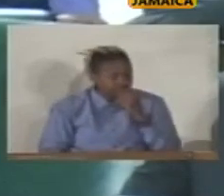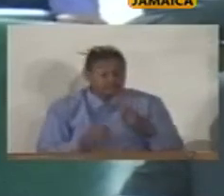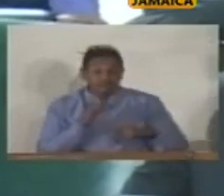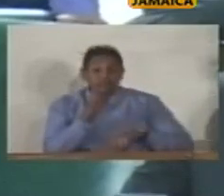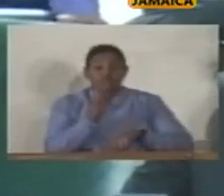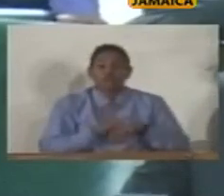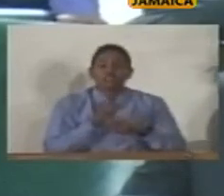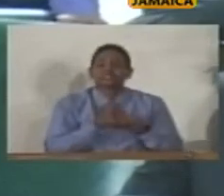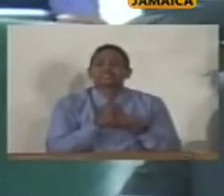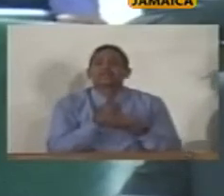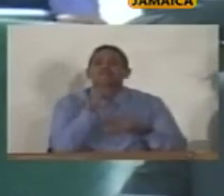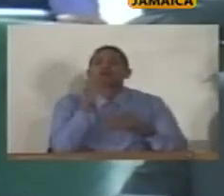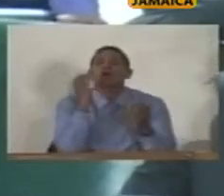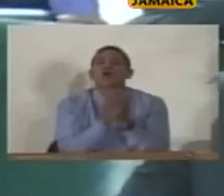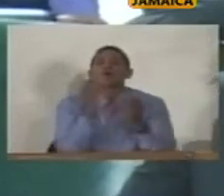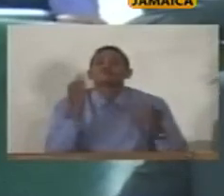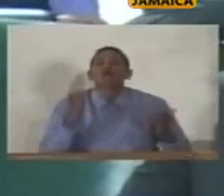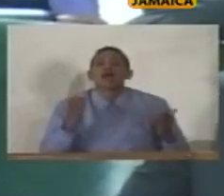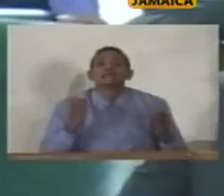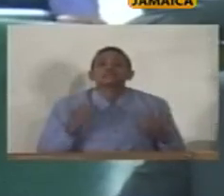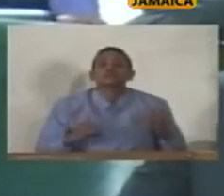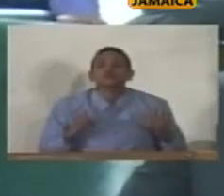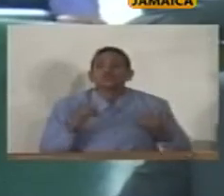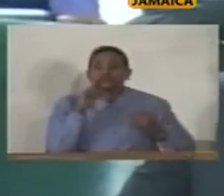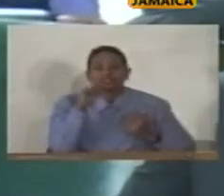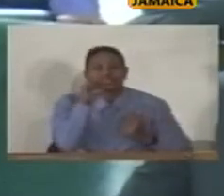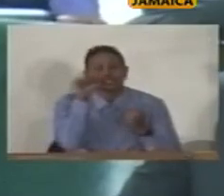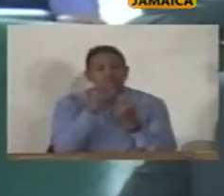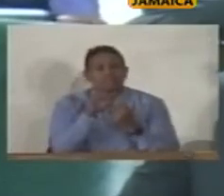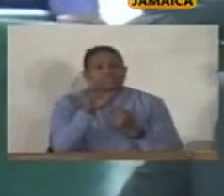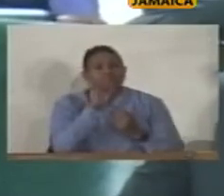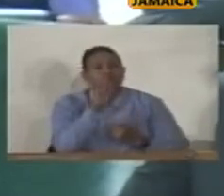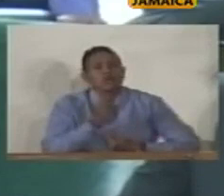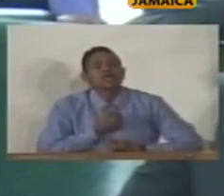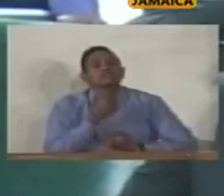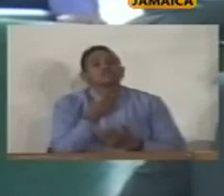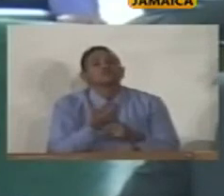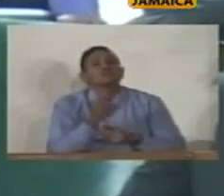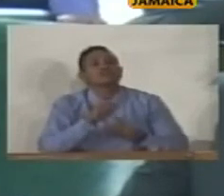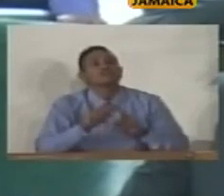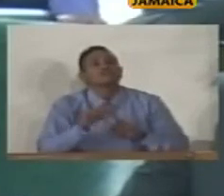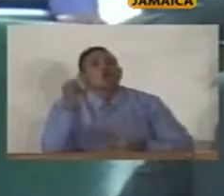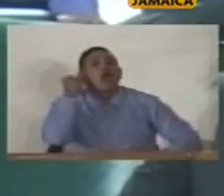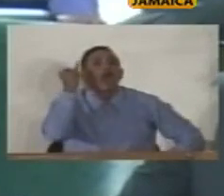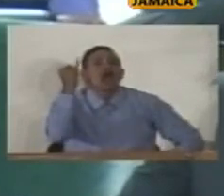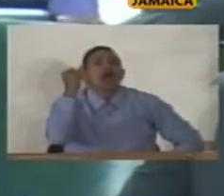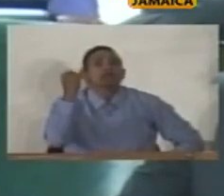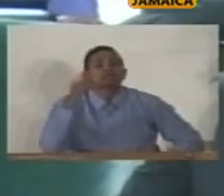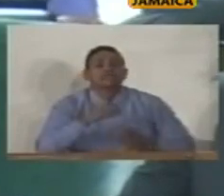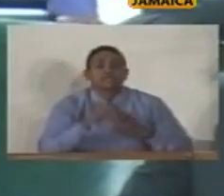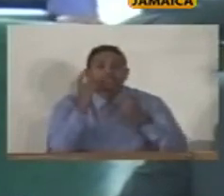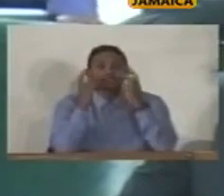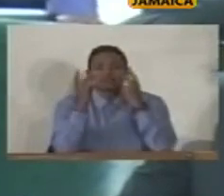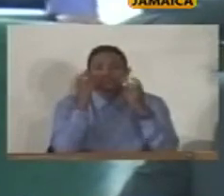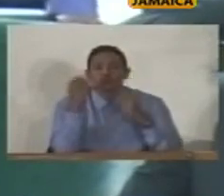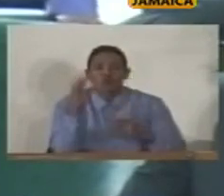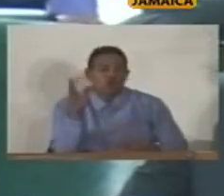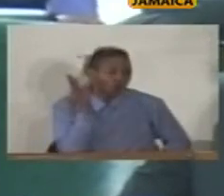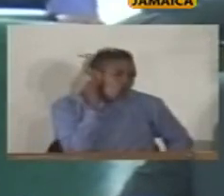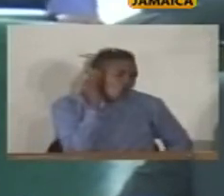is copyright, which is specific to the expression of ideas in visual or audio